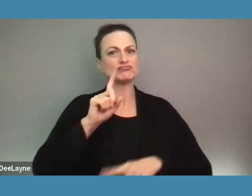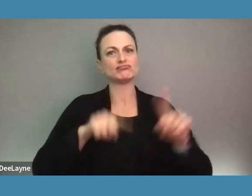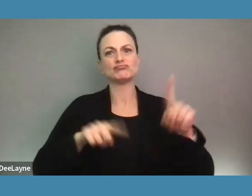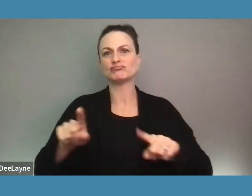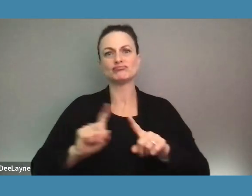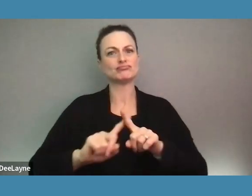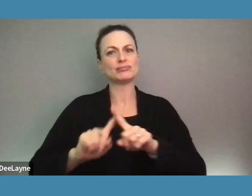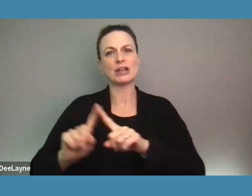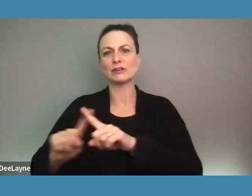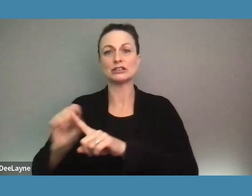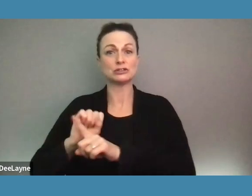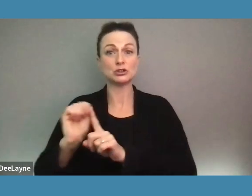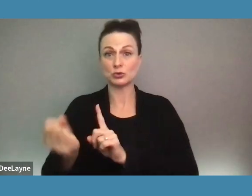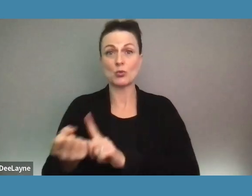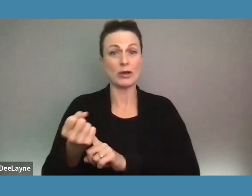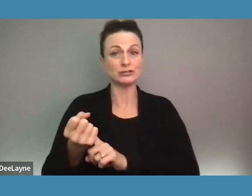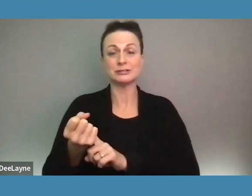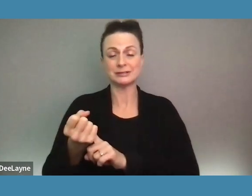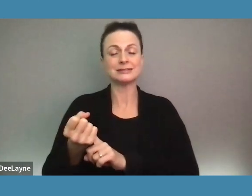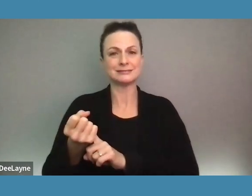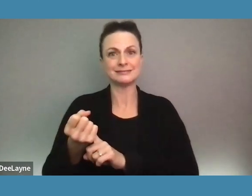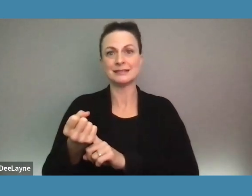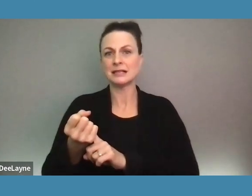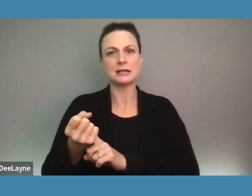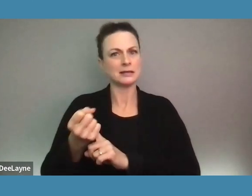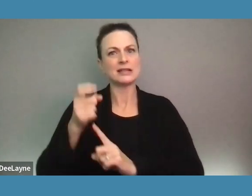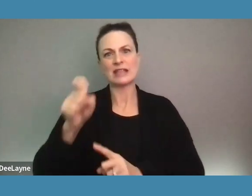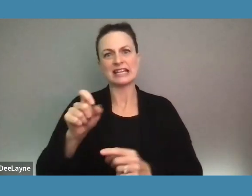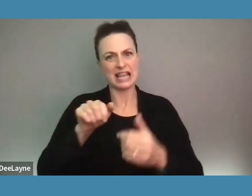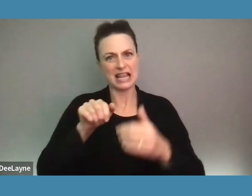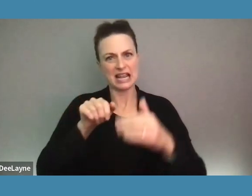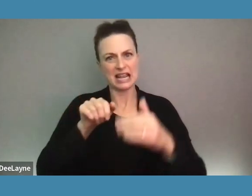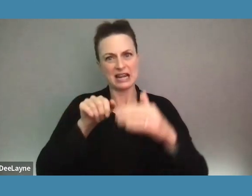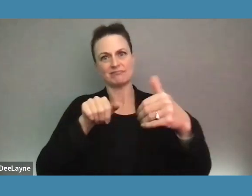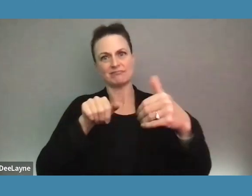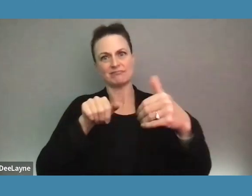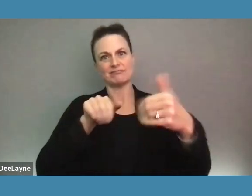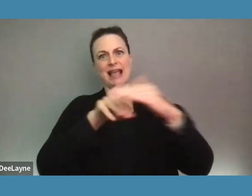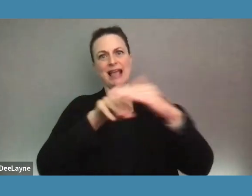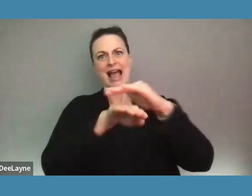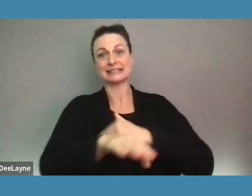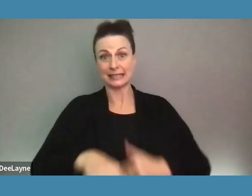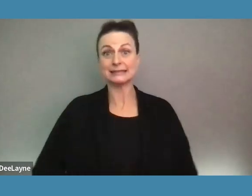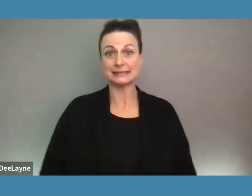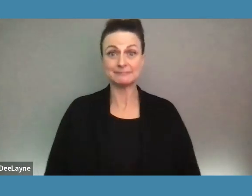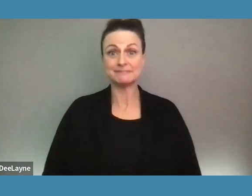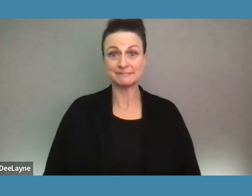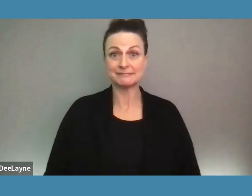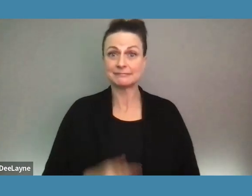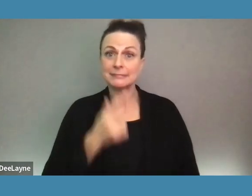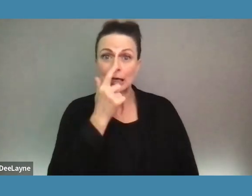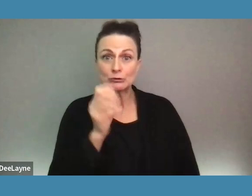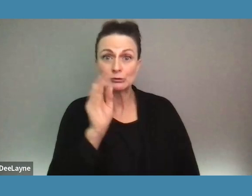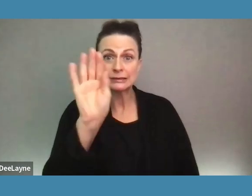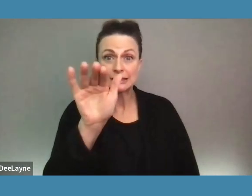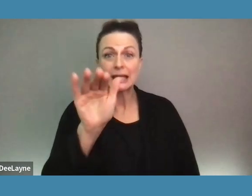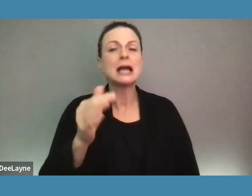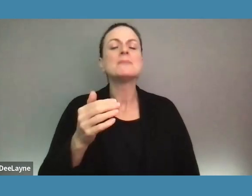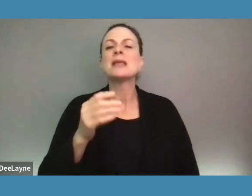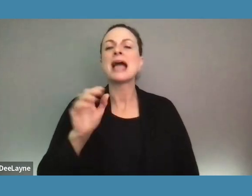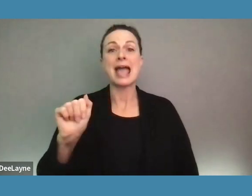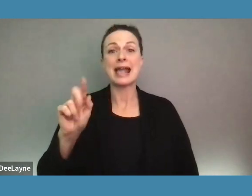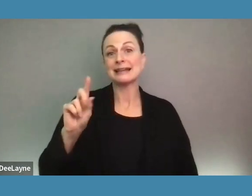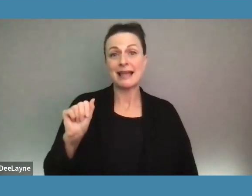of situations where they need public access. Now, interestingly, the